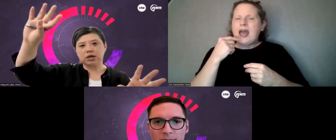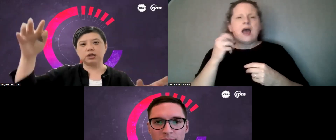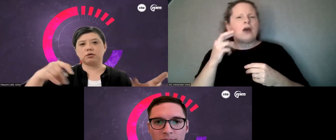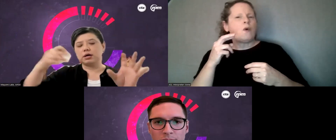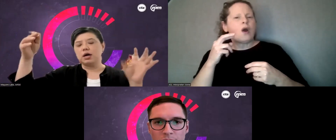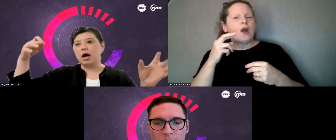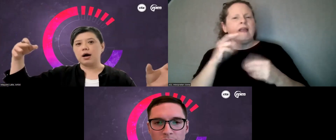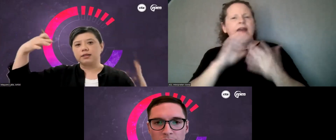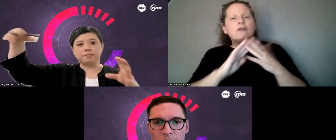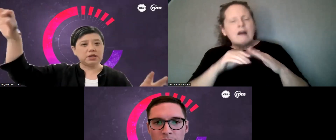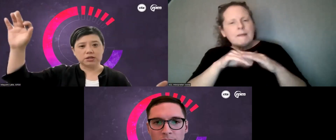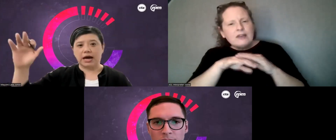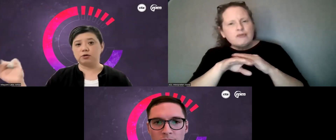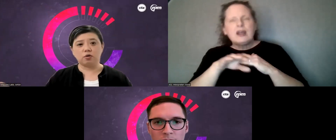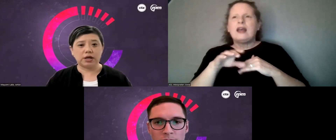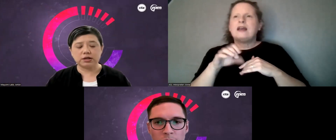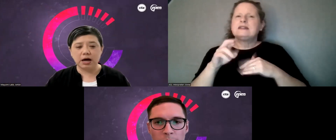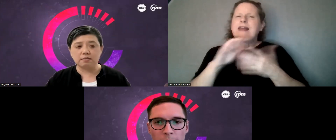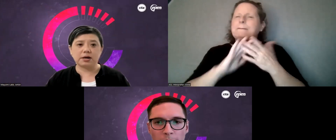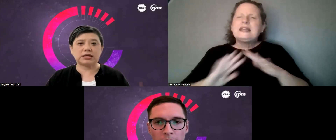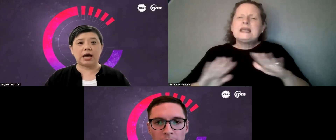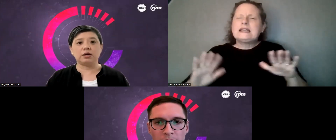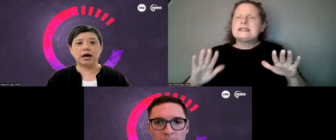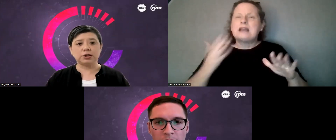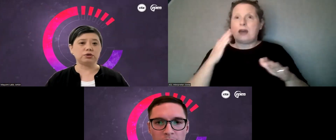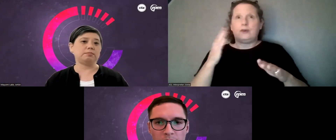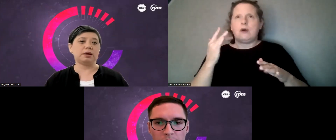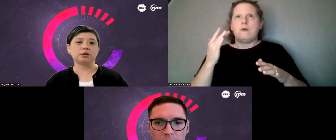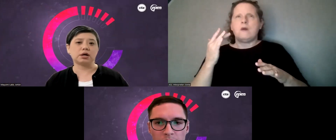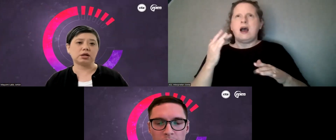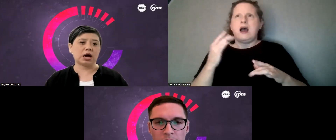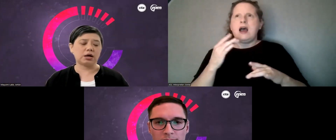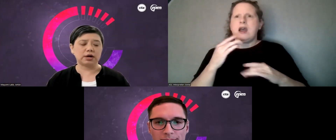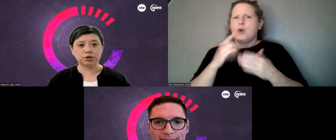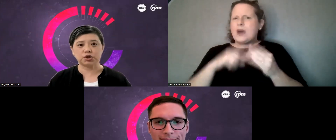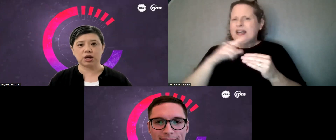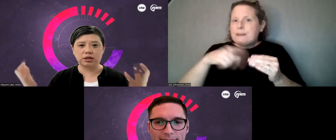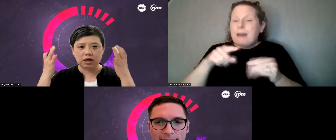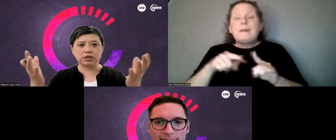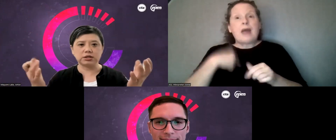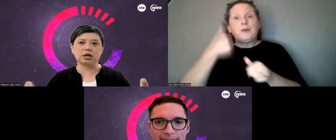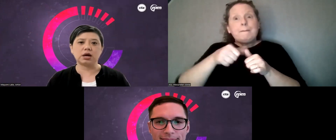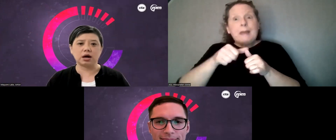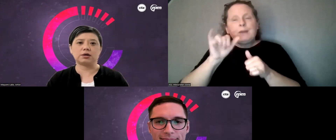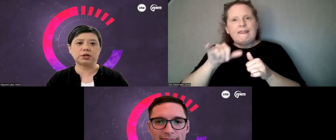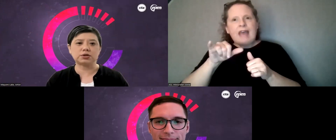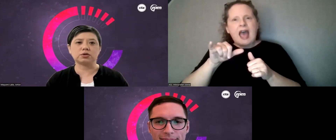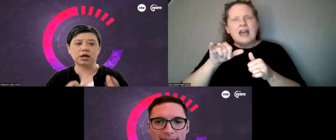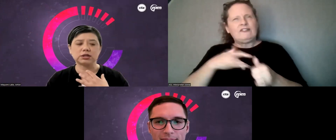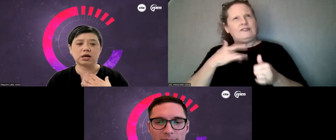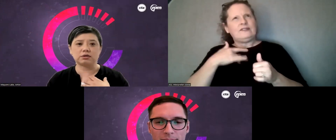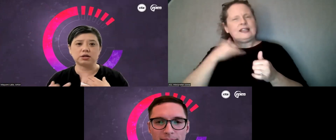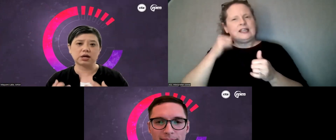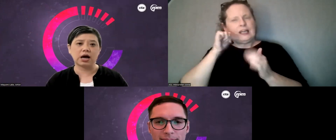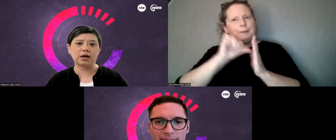is the piece. I don't know what it's about, but I do remember, and then I associate that is Argyle Station. So